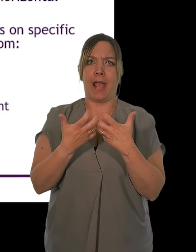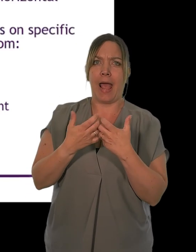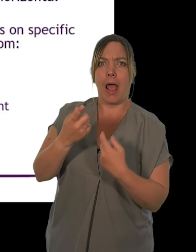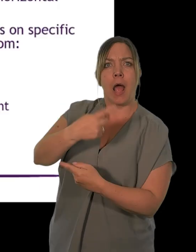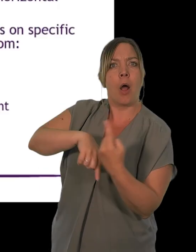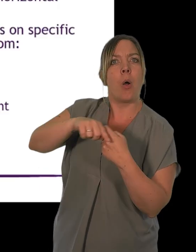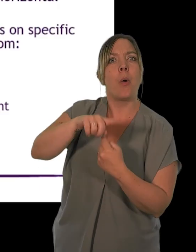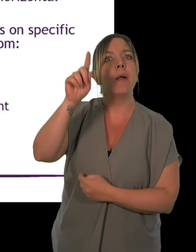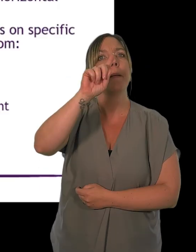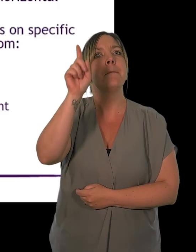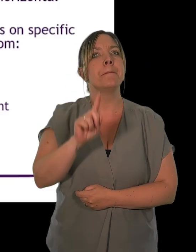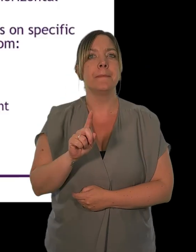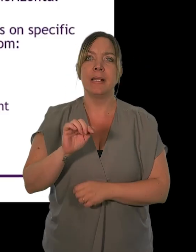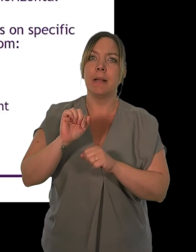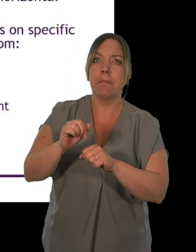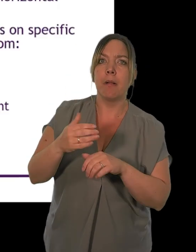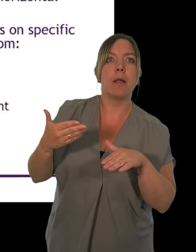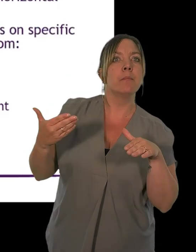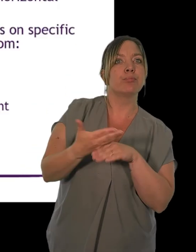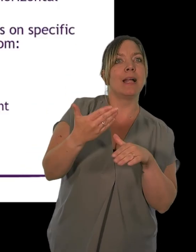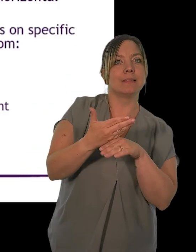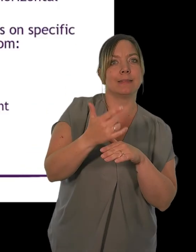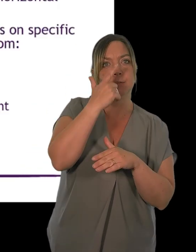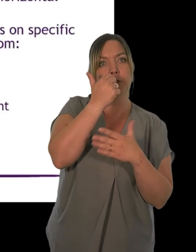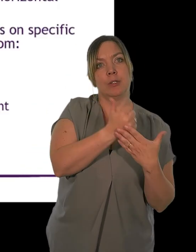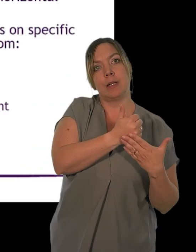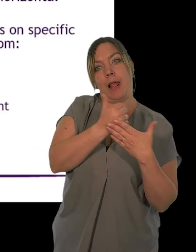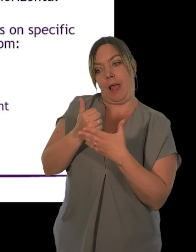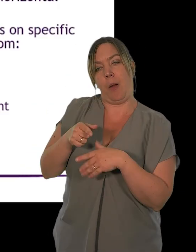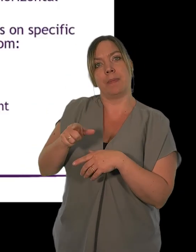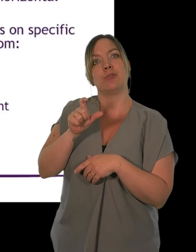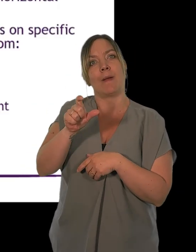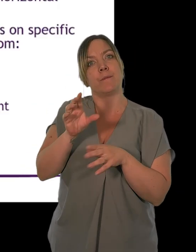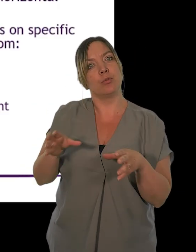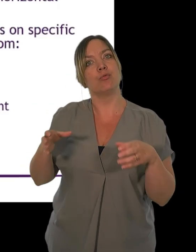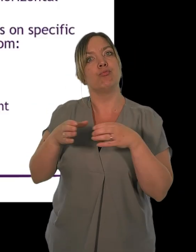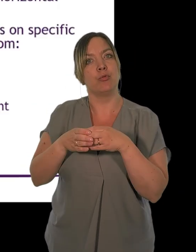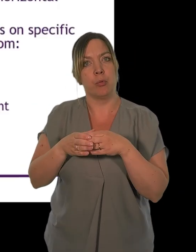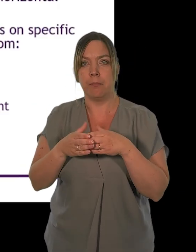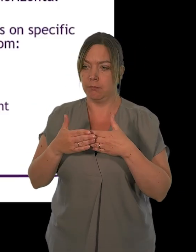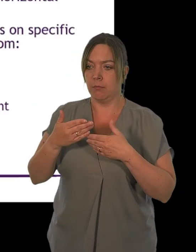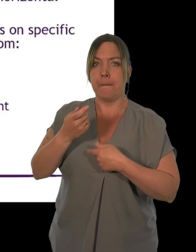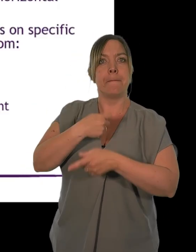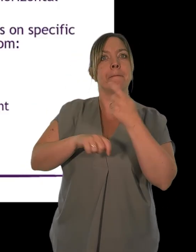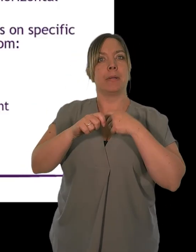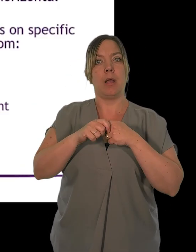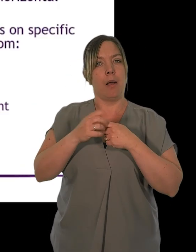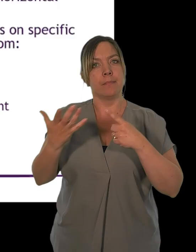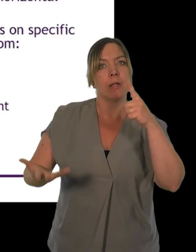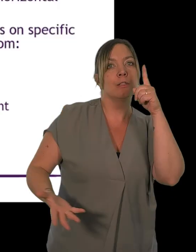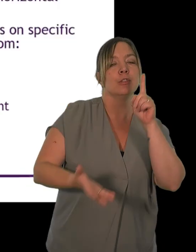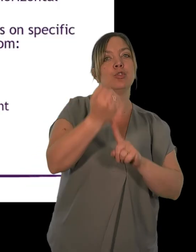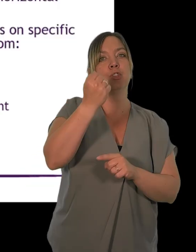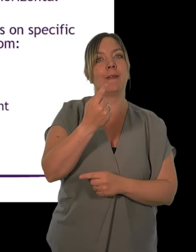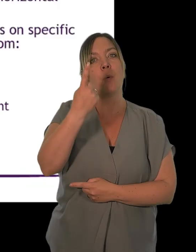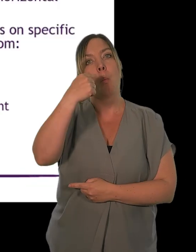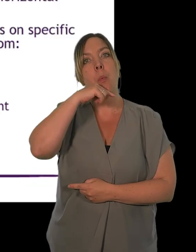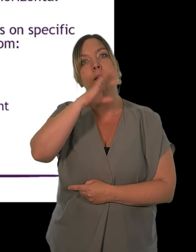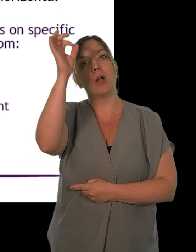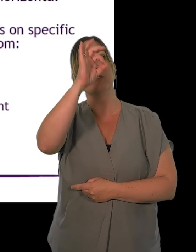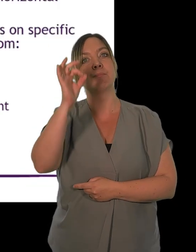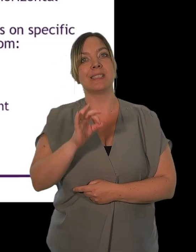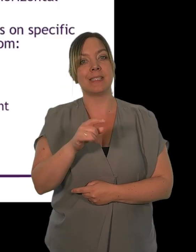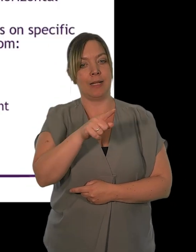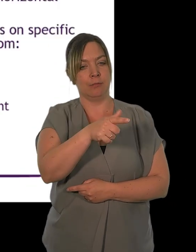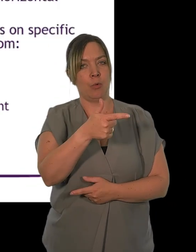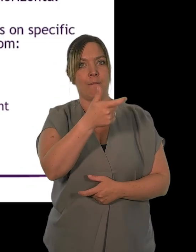Question 11 assesses your ability to assess how people practices support achievement of organisational